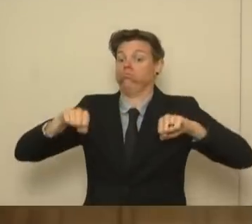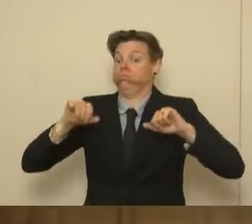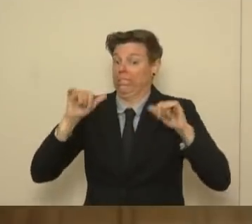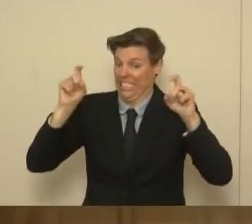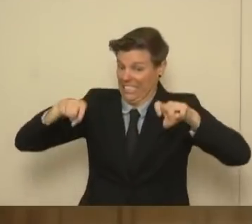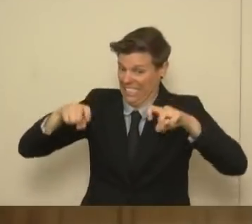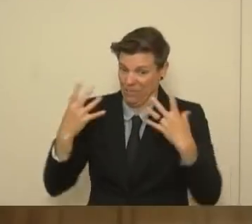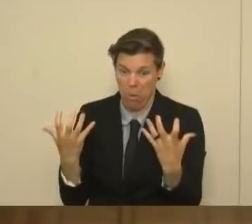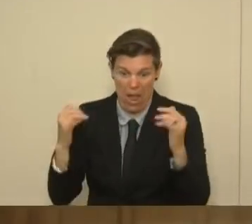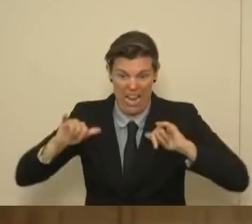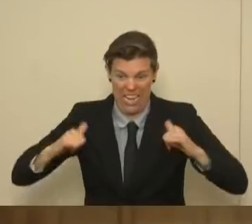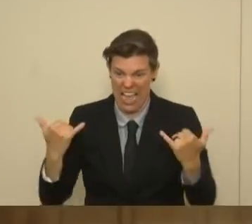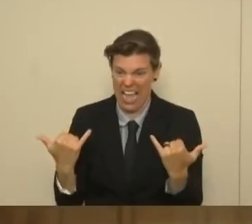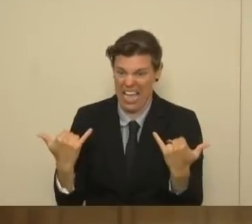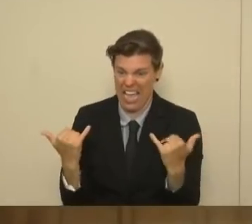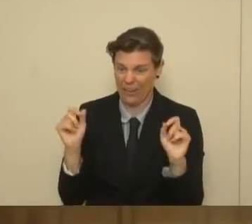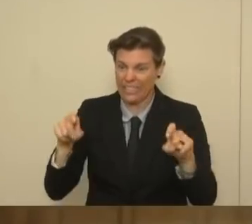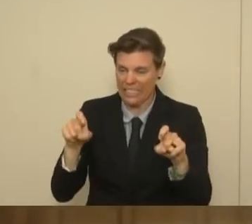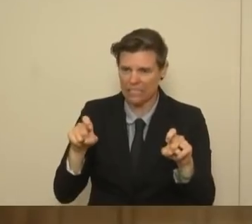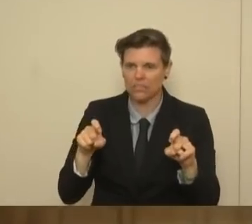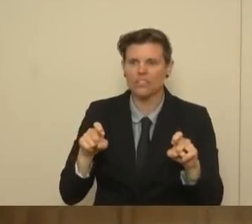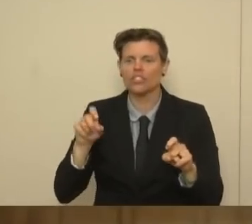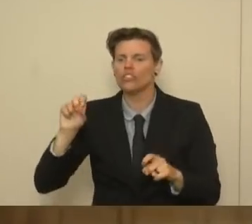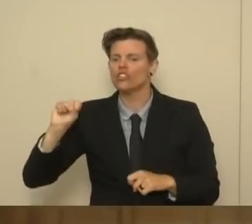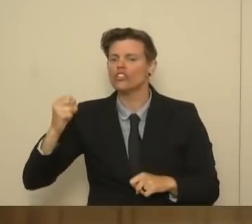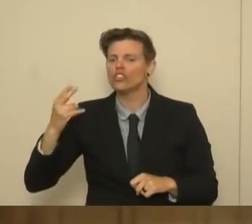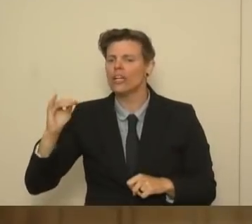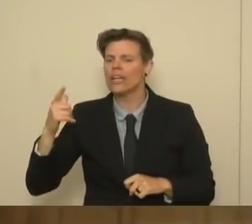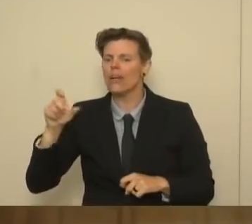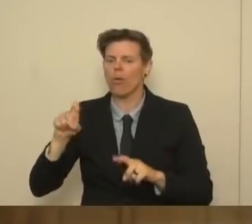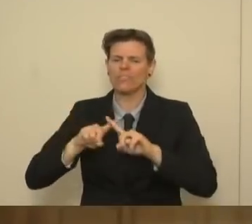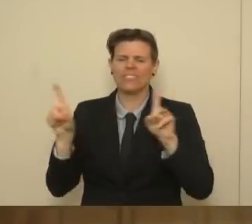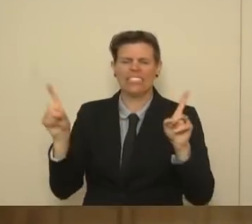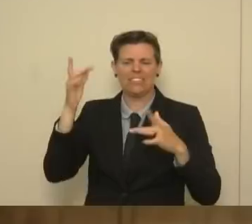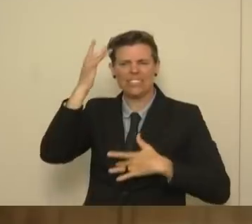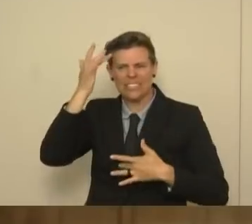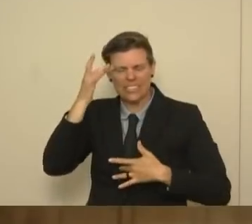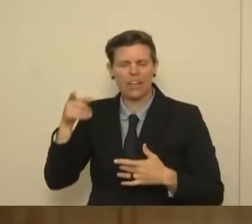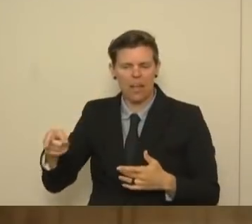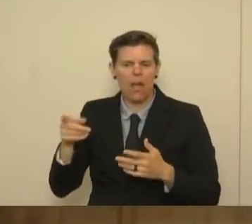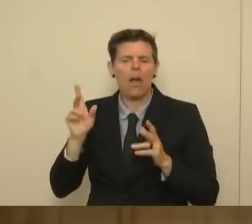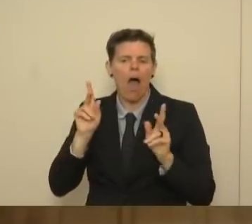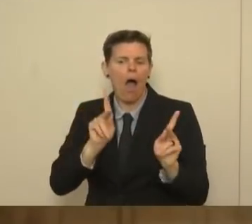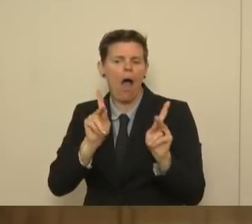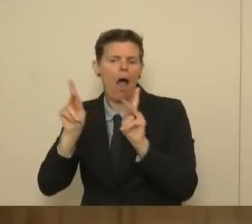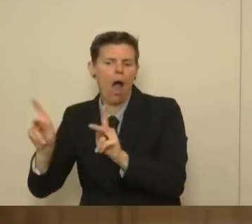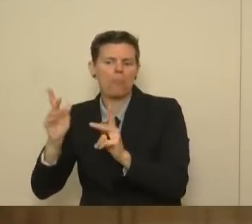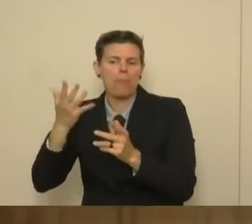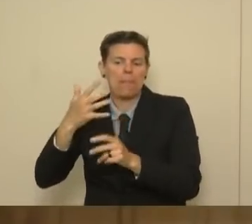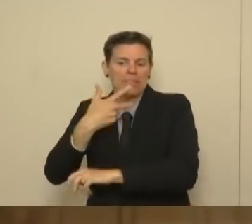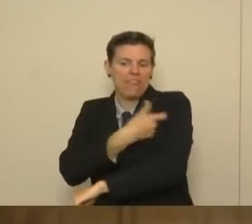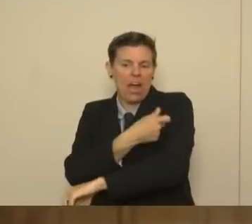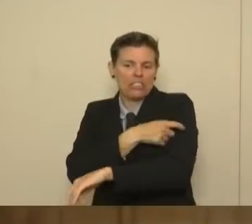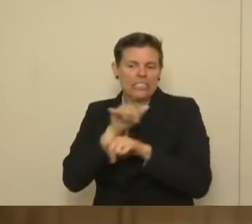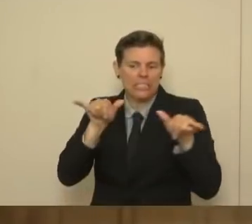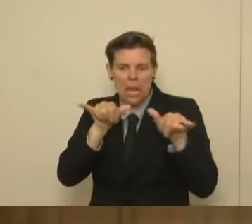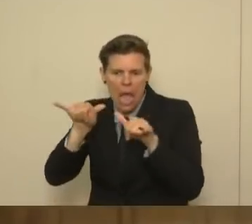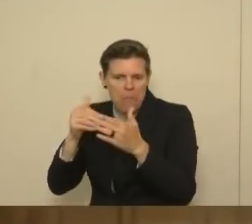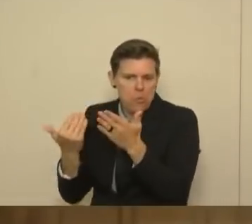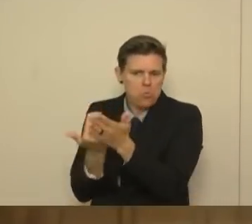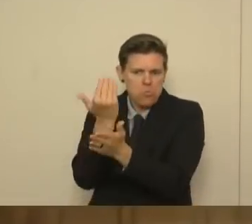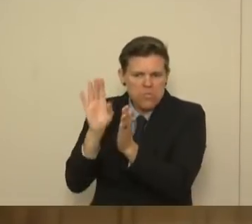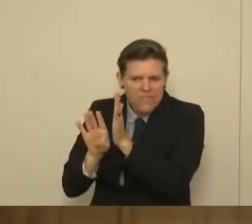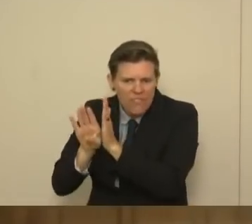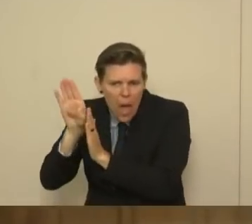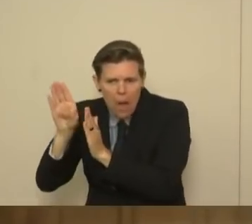So in the best of all possible worlds, we'd start with a vaccine that was available for almost everybody and just get those